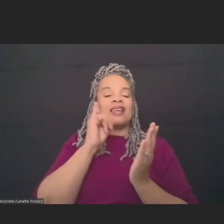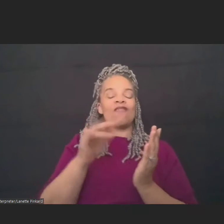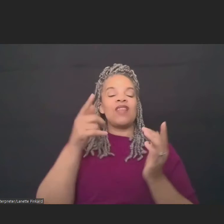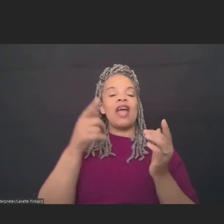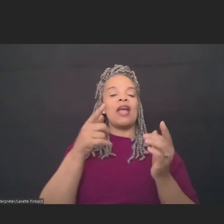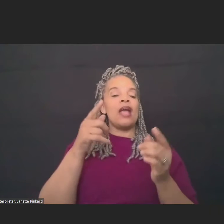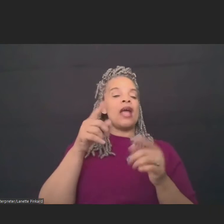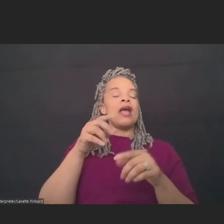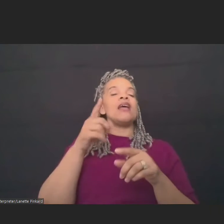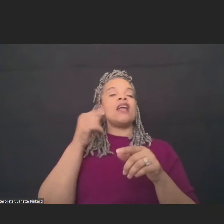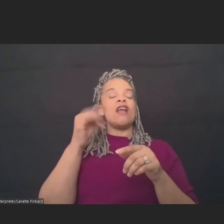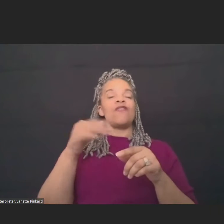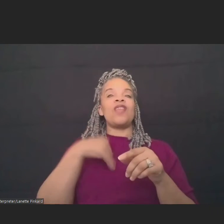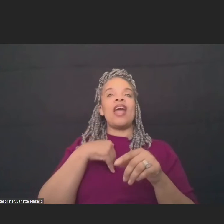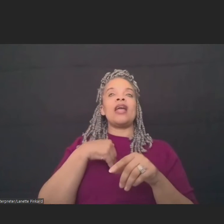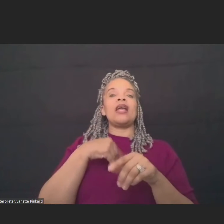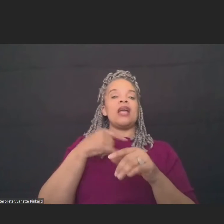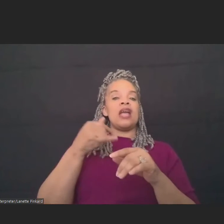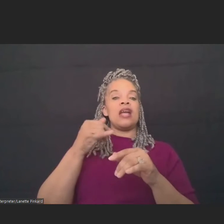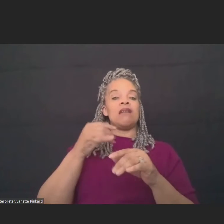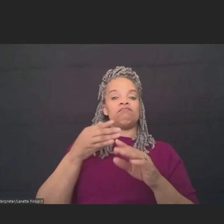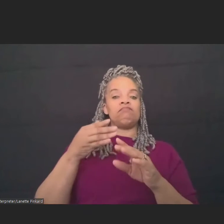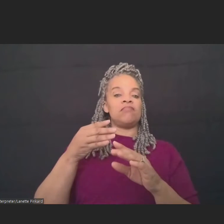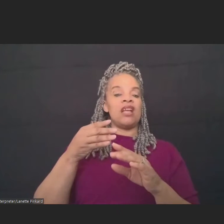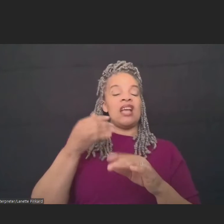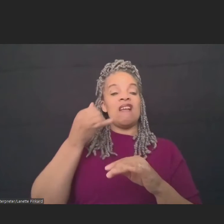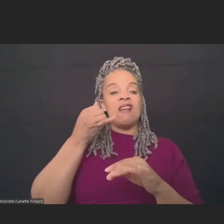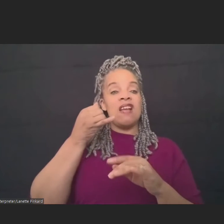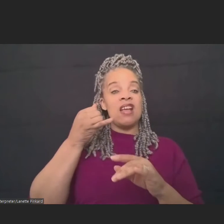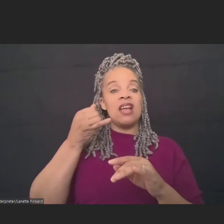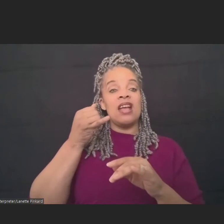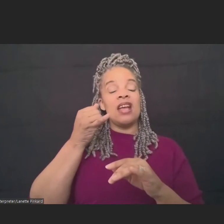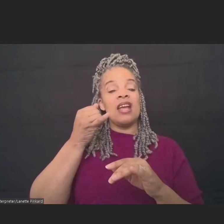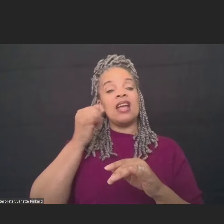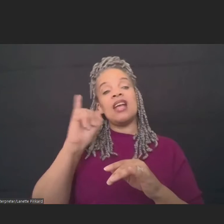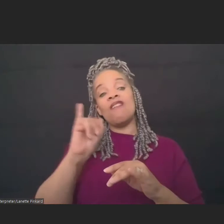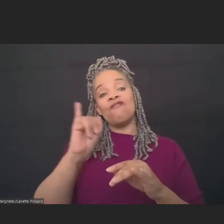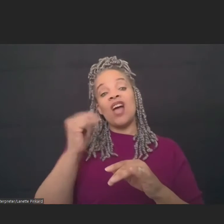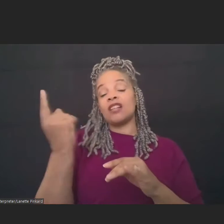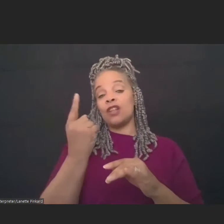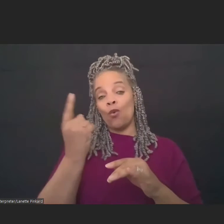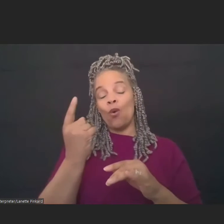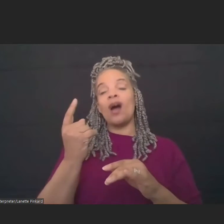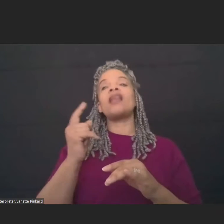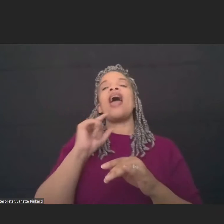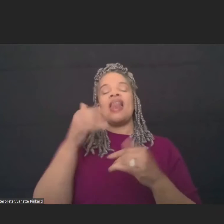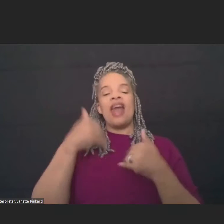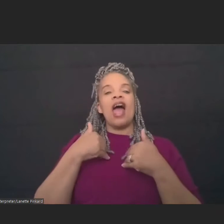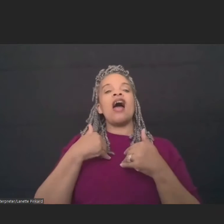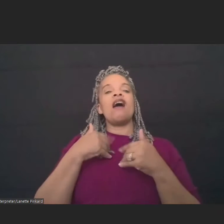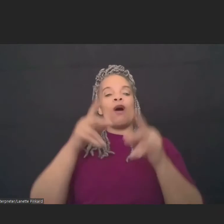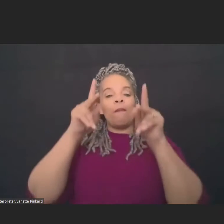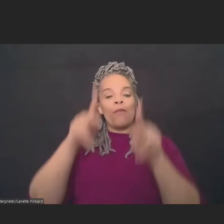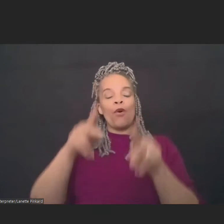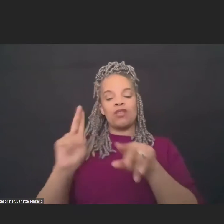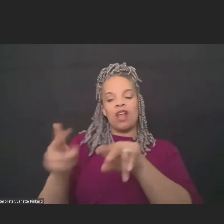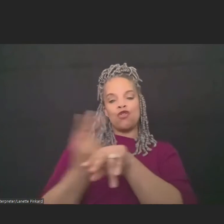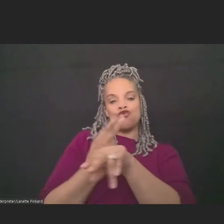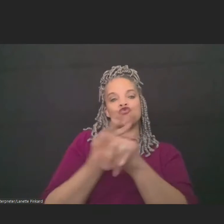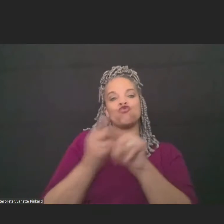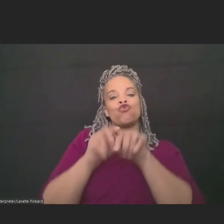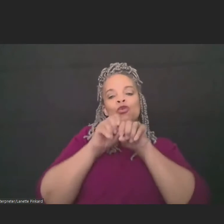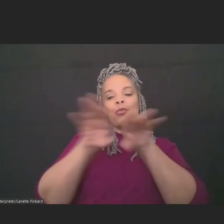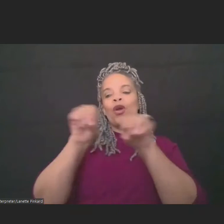have a host to replicate in. So the whole goal there is not to allow any kind of replication by not getting the